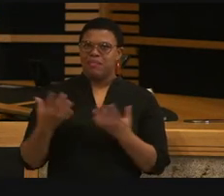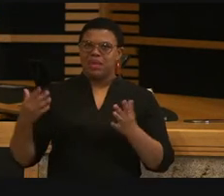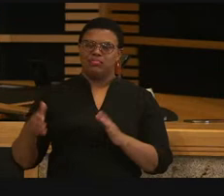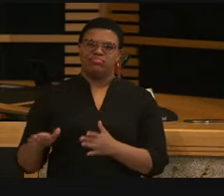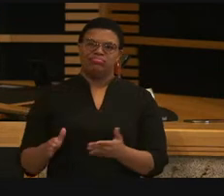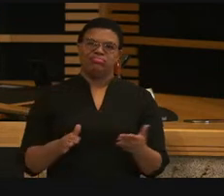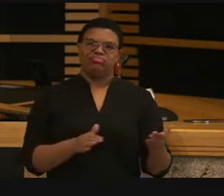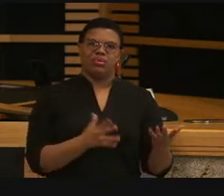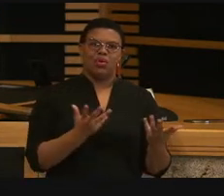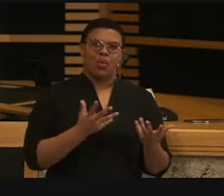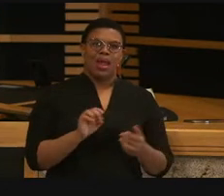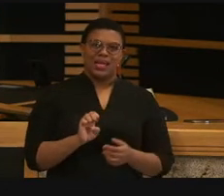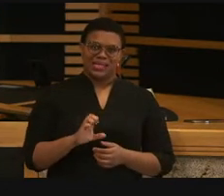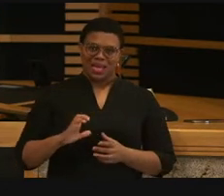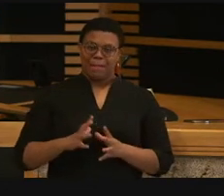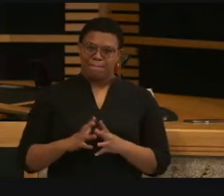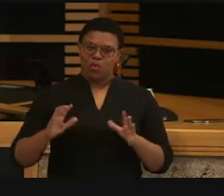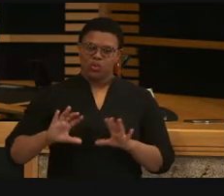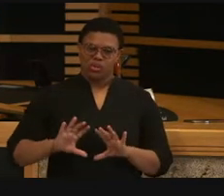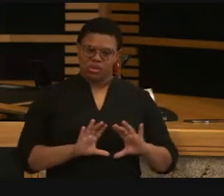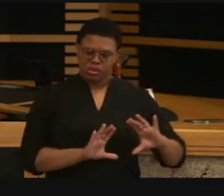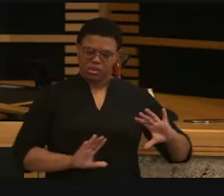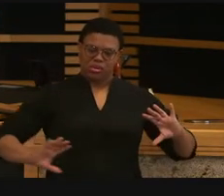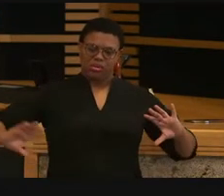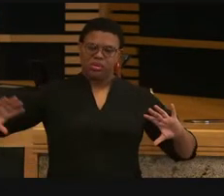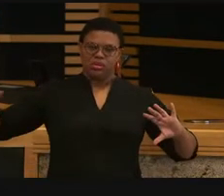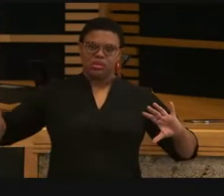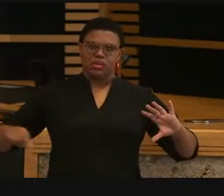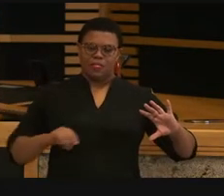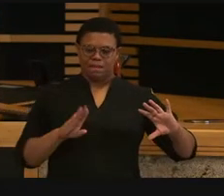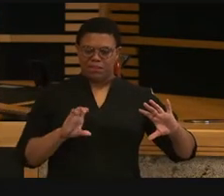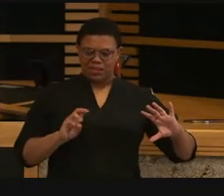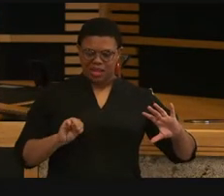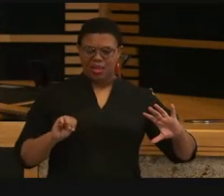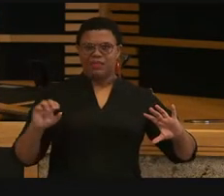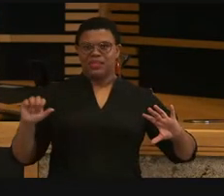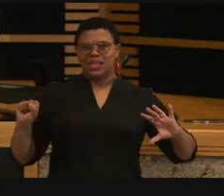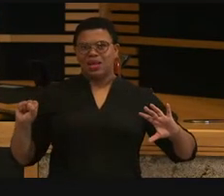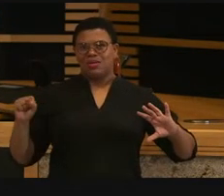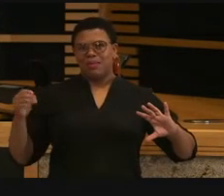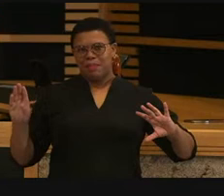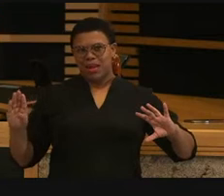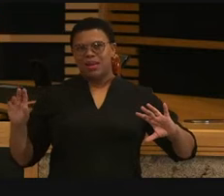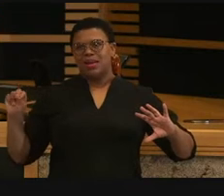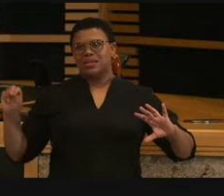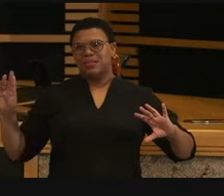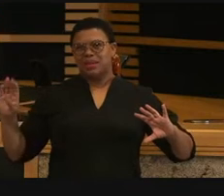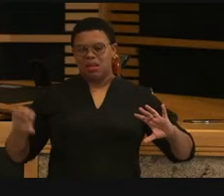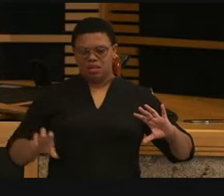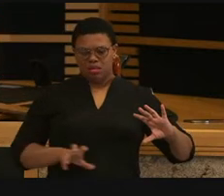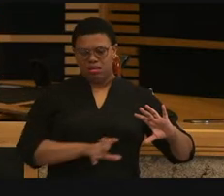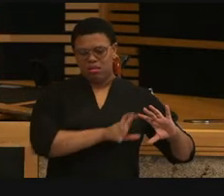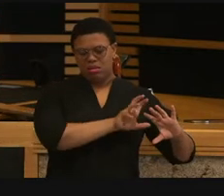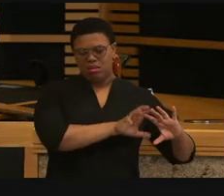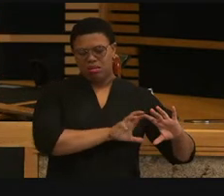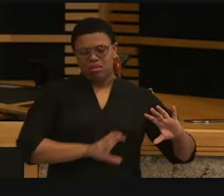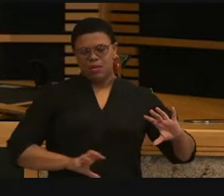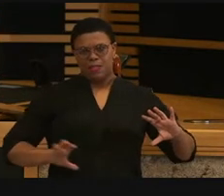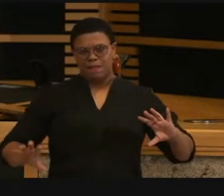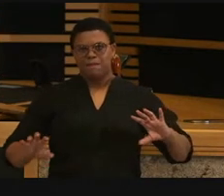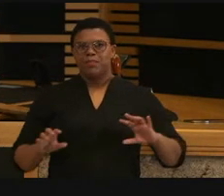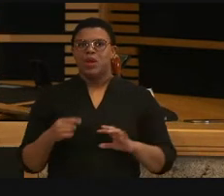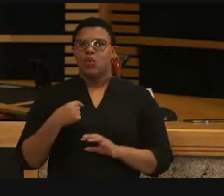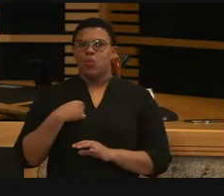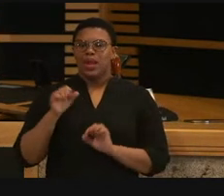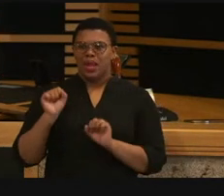located in Eastern Cape. These are Oliver Tambo, Buffalo City, Sarah Bartman, and Nelson Mandela Bay. We